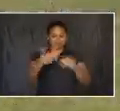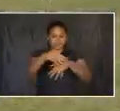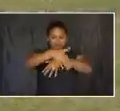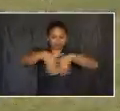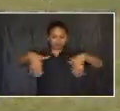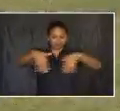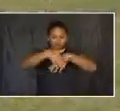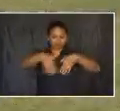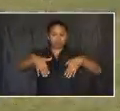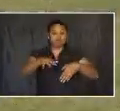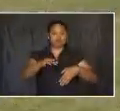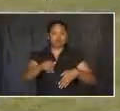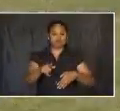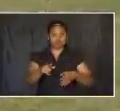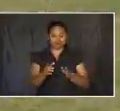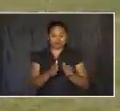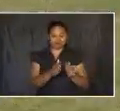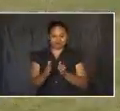and then